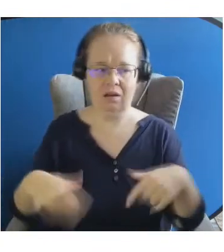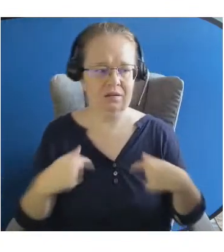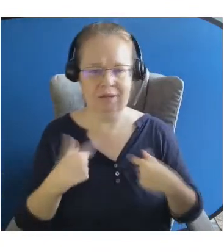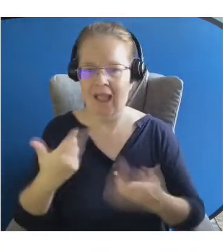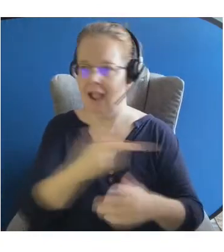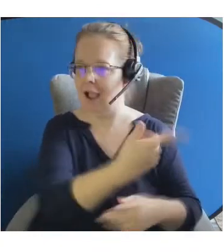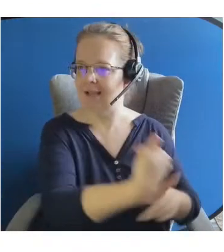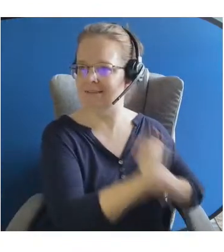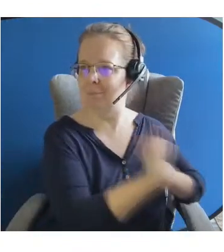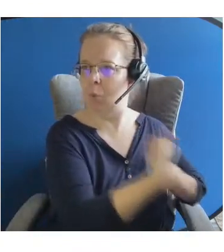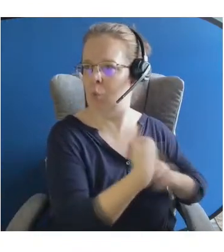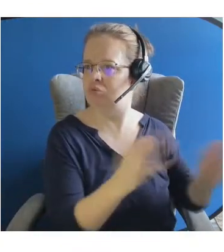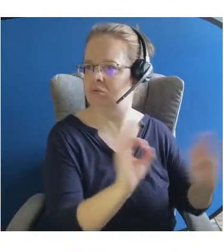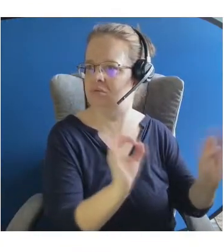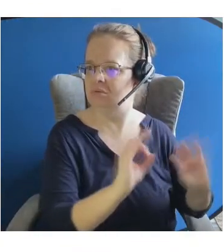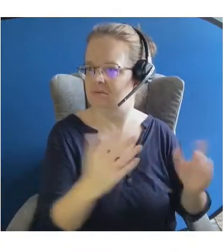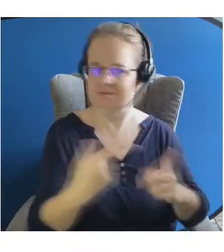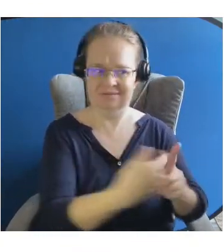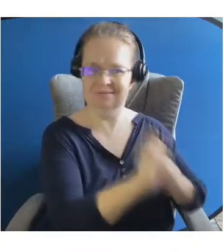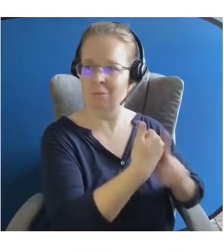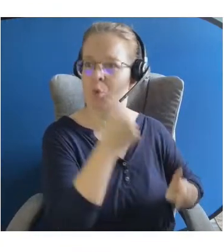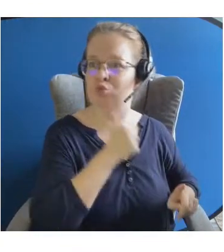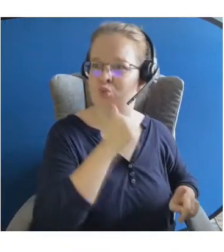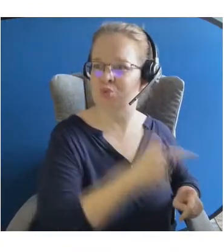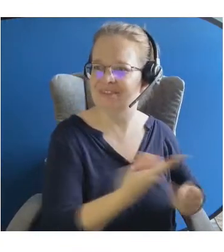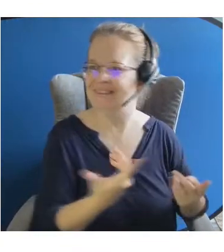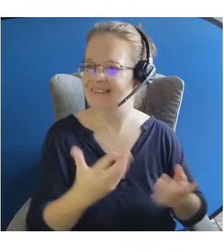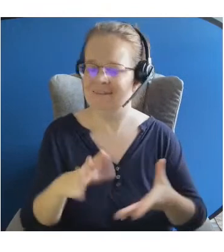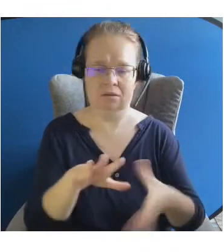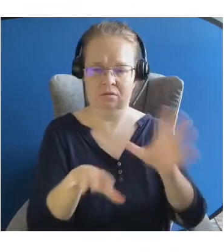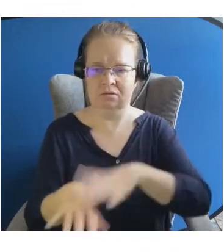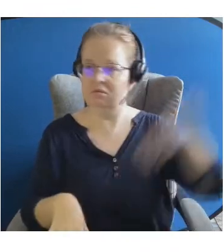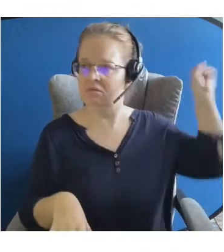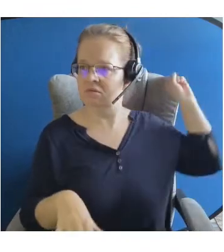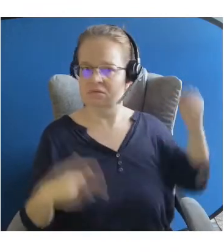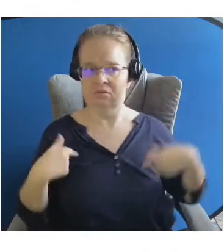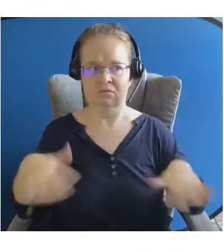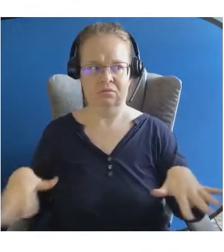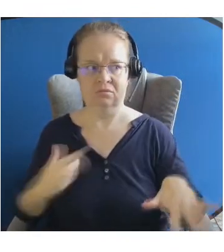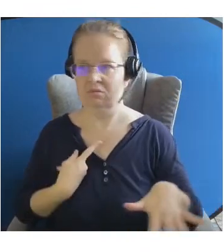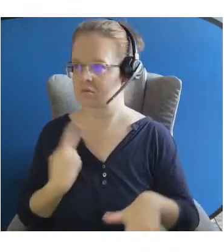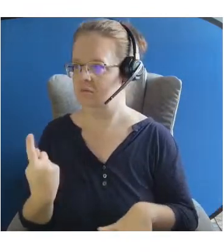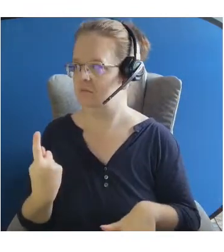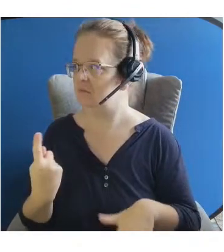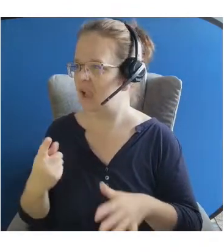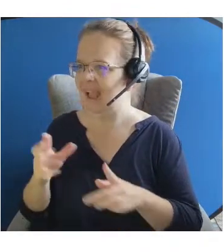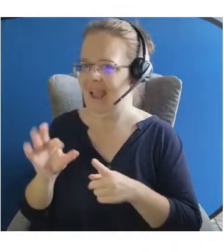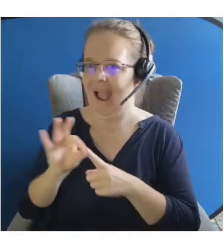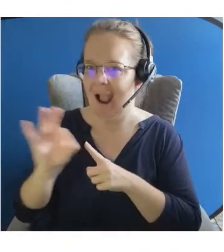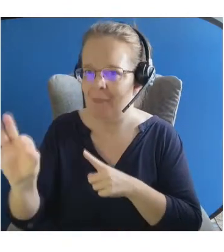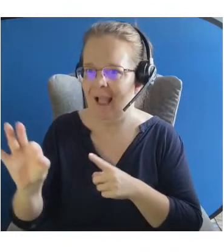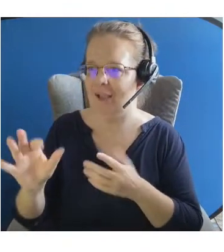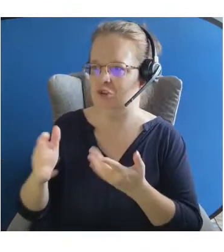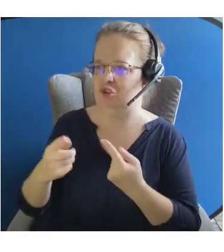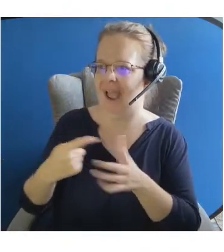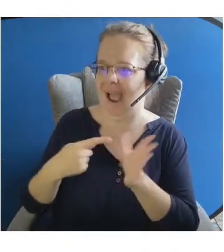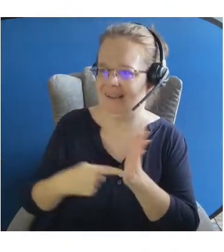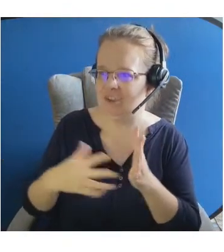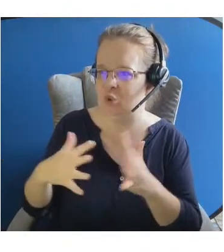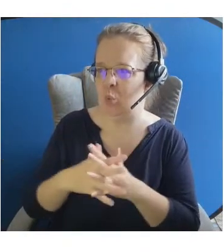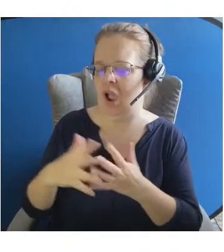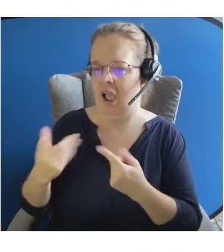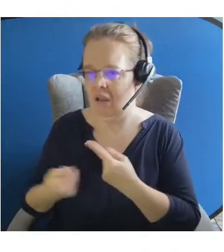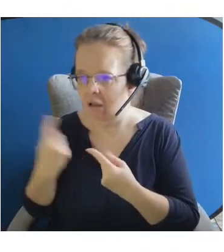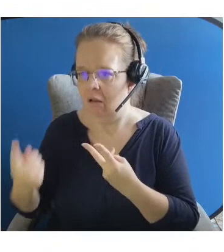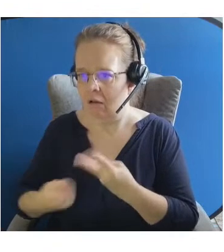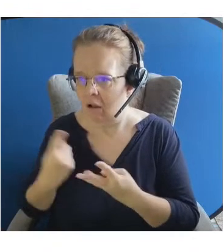that you've had previously and that you've got used to removed. And there's often quite a lengthy kind of application process through access to work to get that